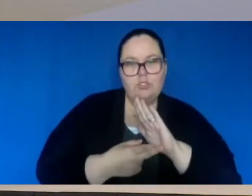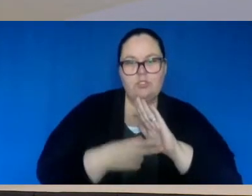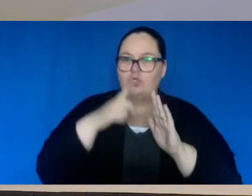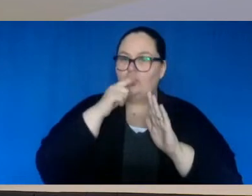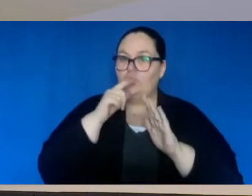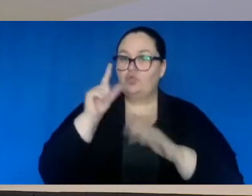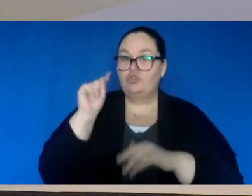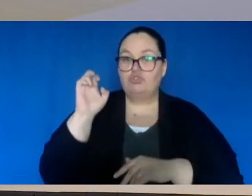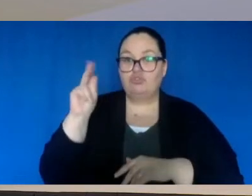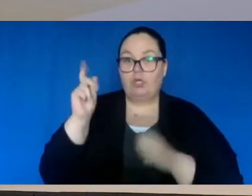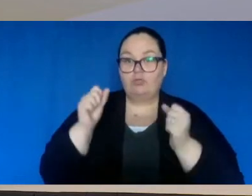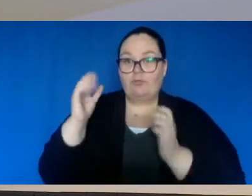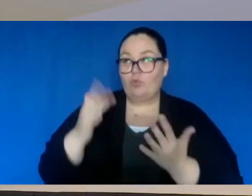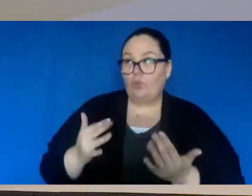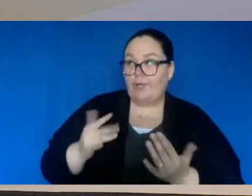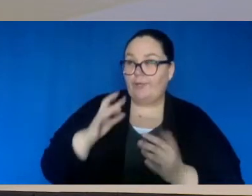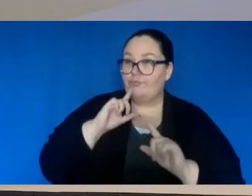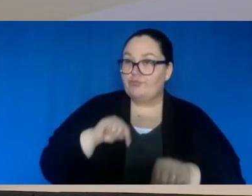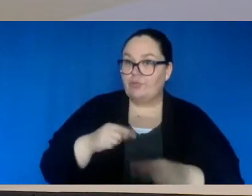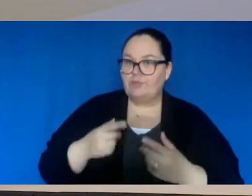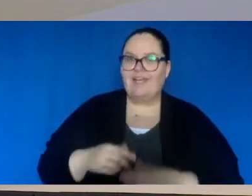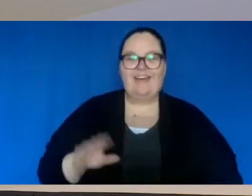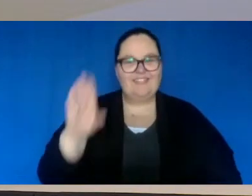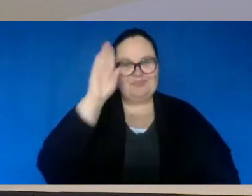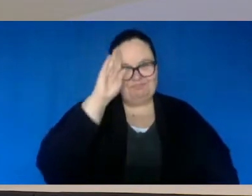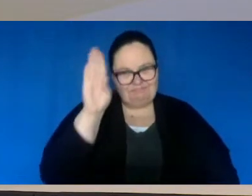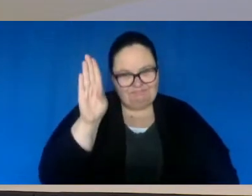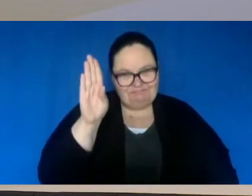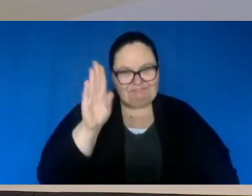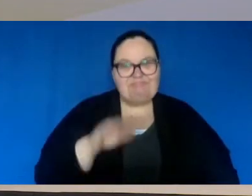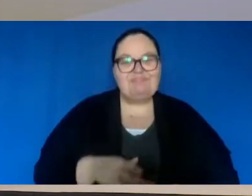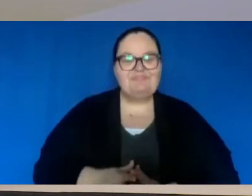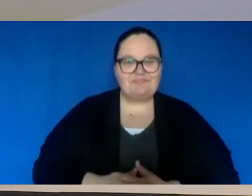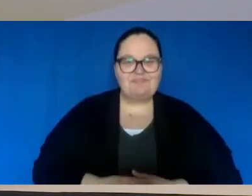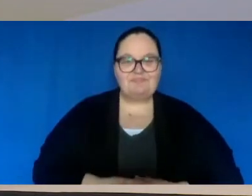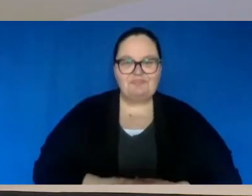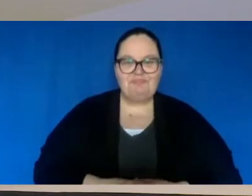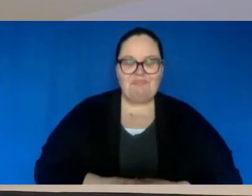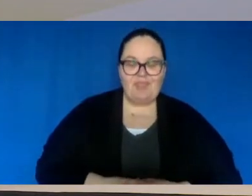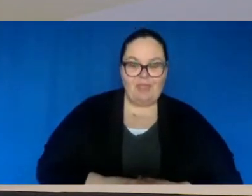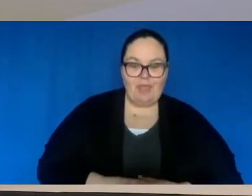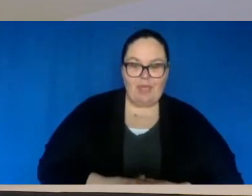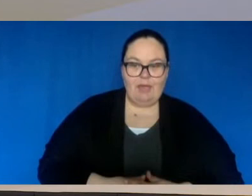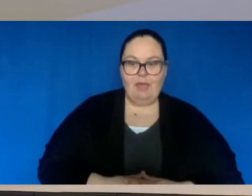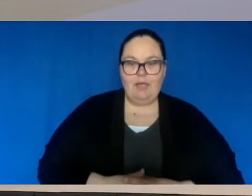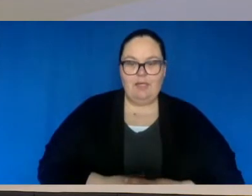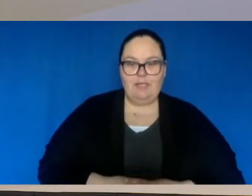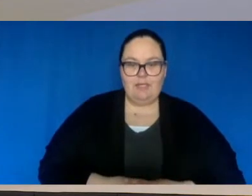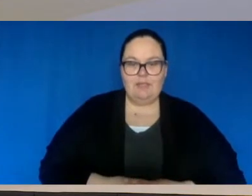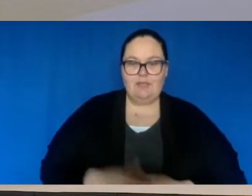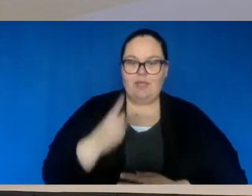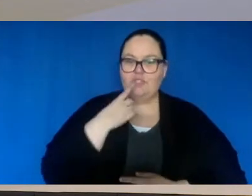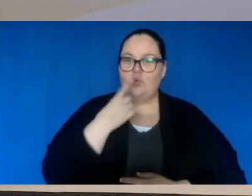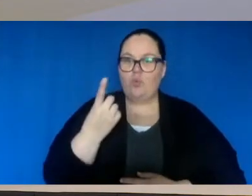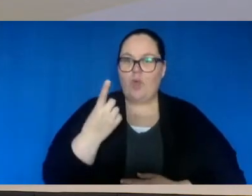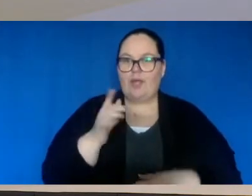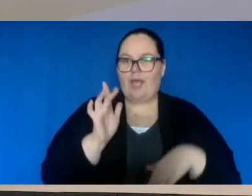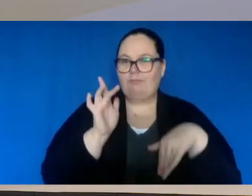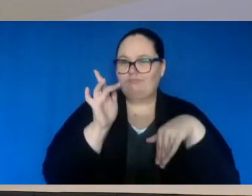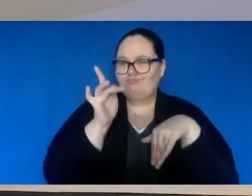results are. Hi, Louise. So that's one of the, the things I sort of alluded to,